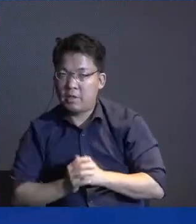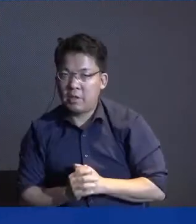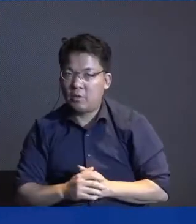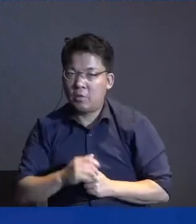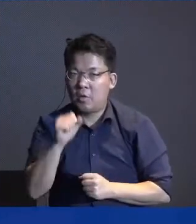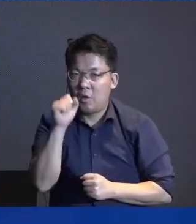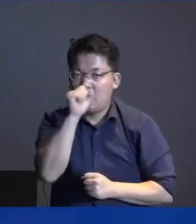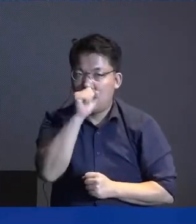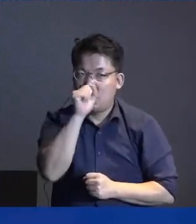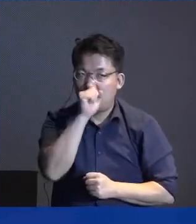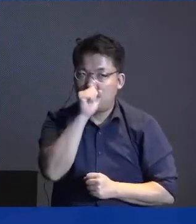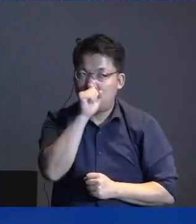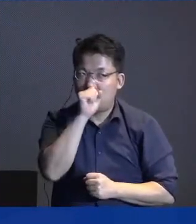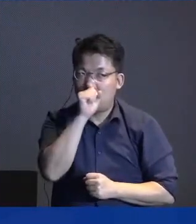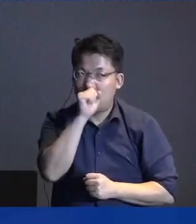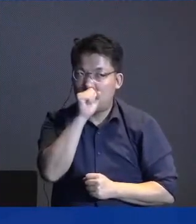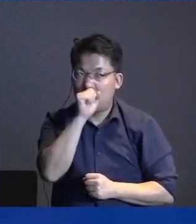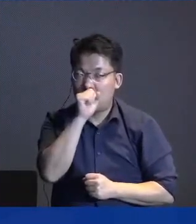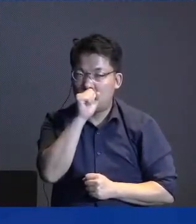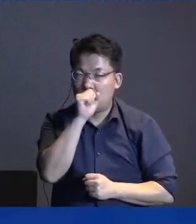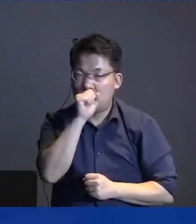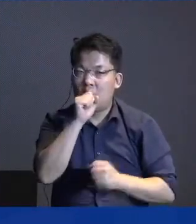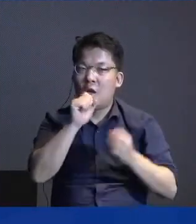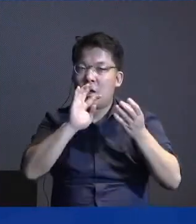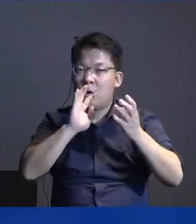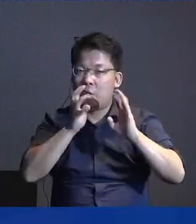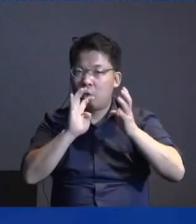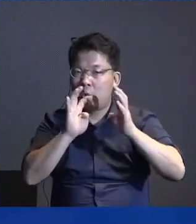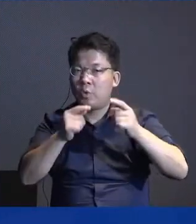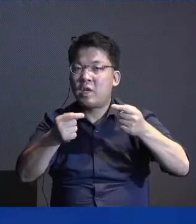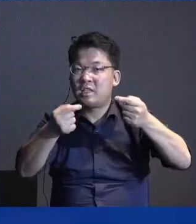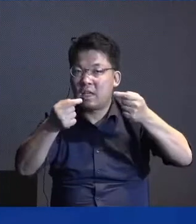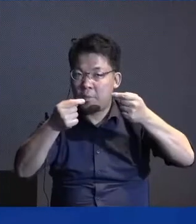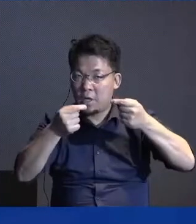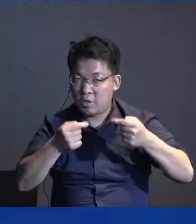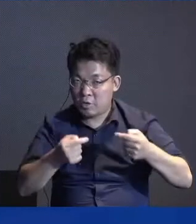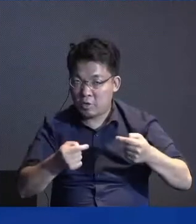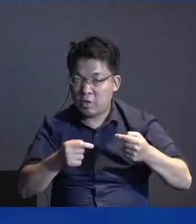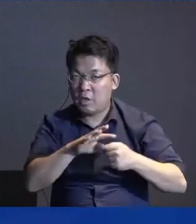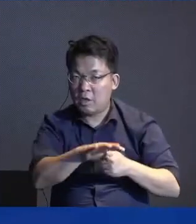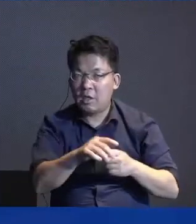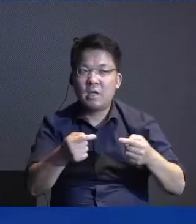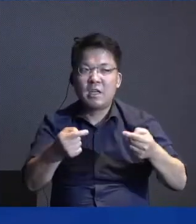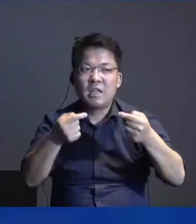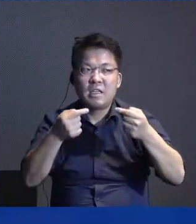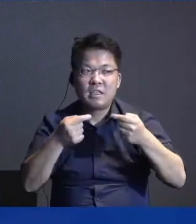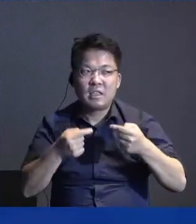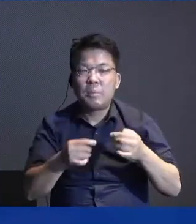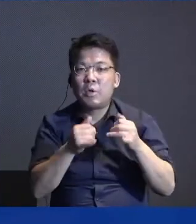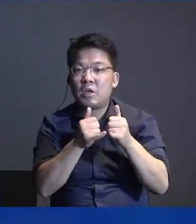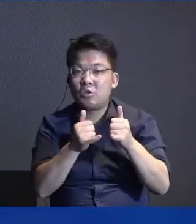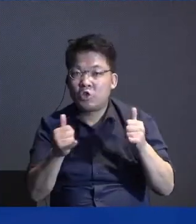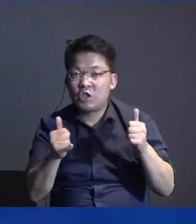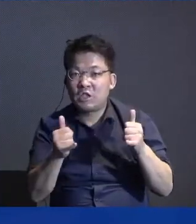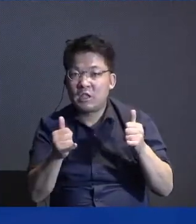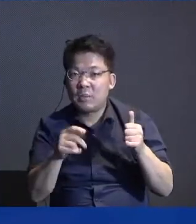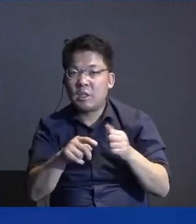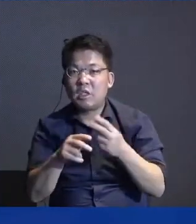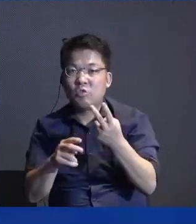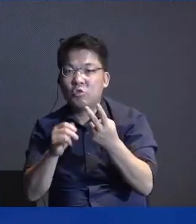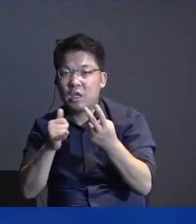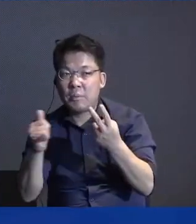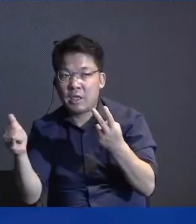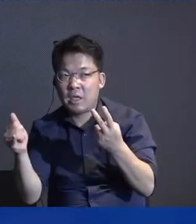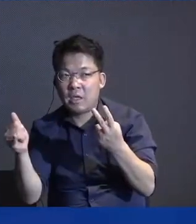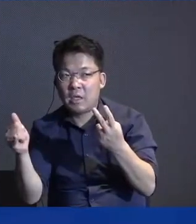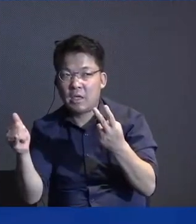I'd like to ask all panelists, I'm sure Professor Ha and Dr. Lee is here, and also Dr.